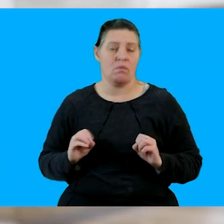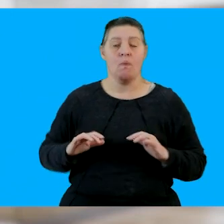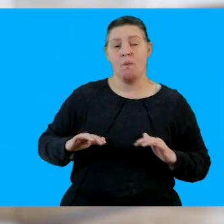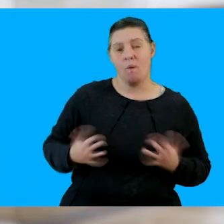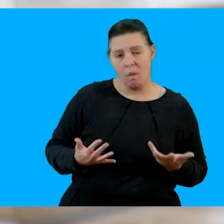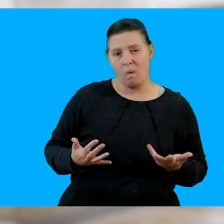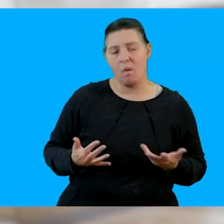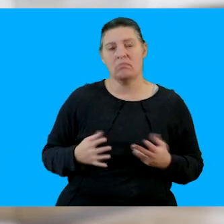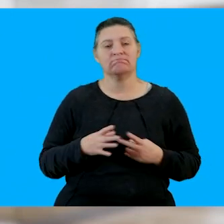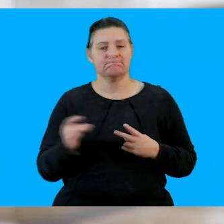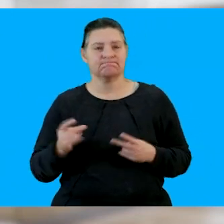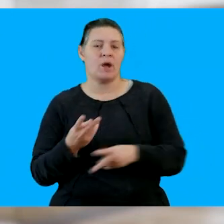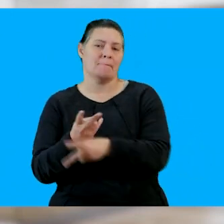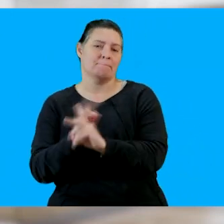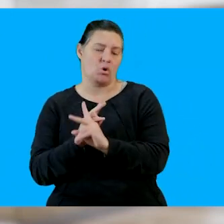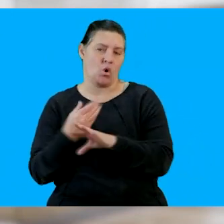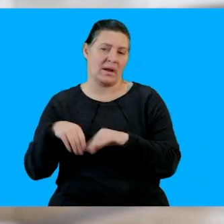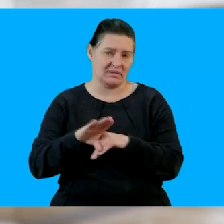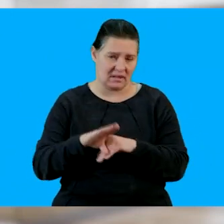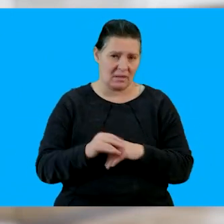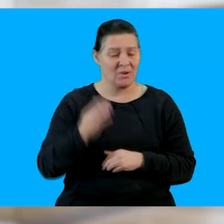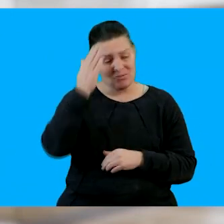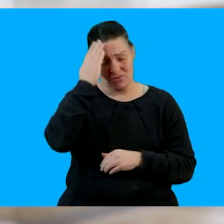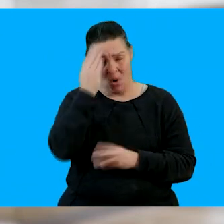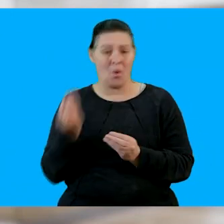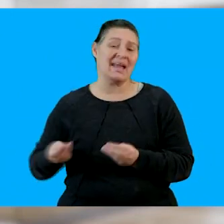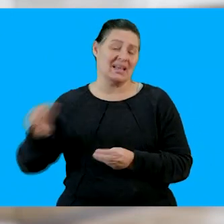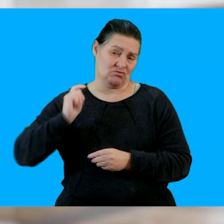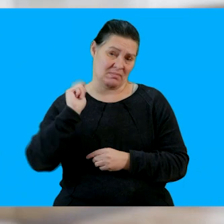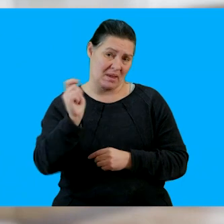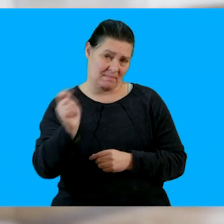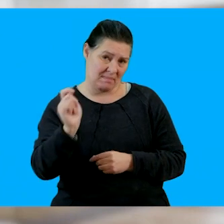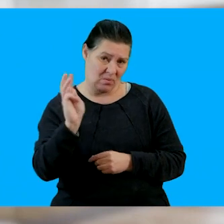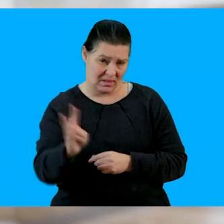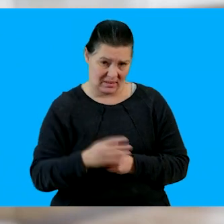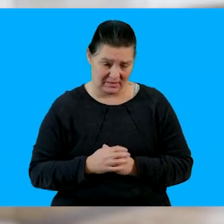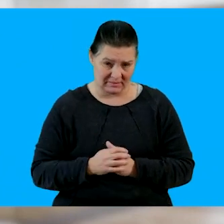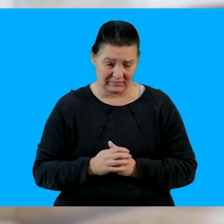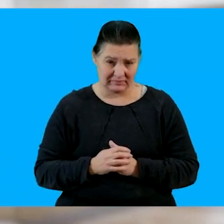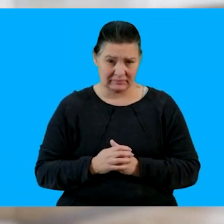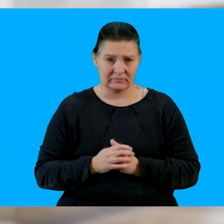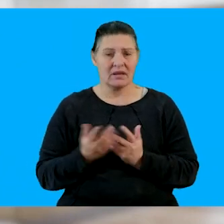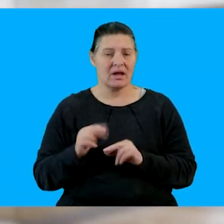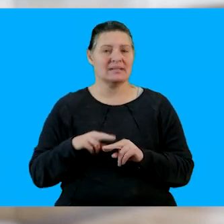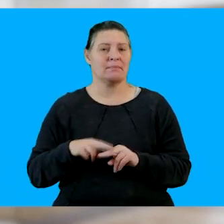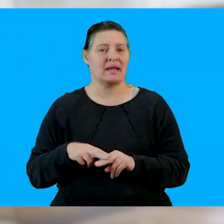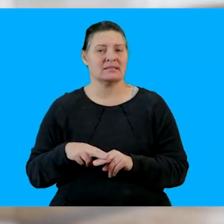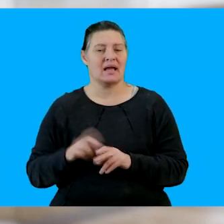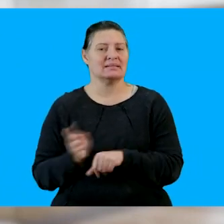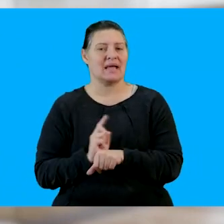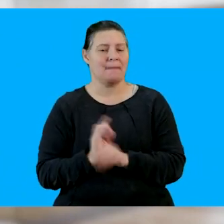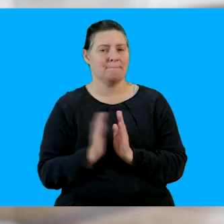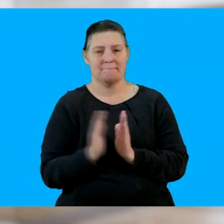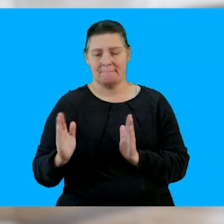or they would rather opt for a borrowed capital, knowing very well that they are going to pay an interest, and depending on